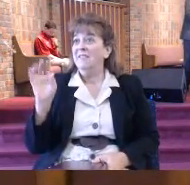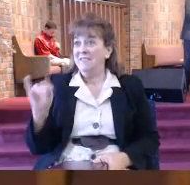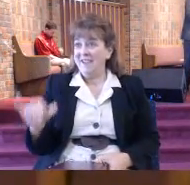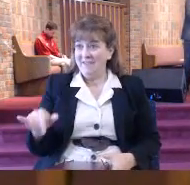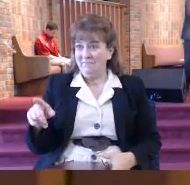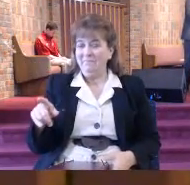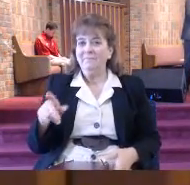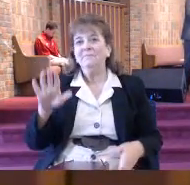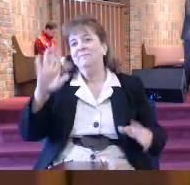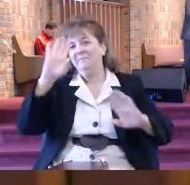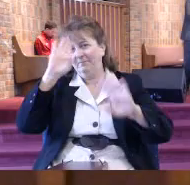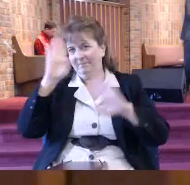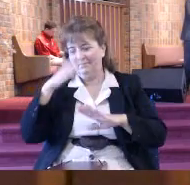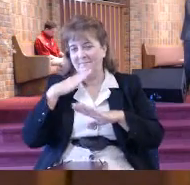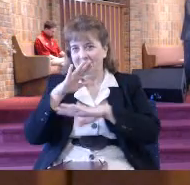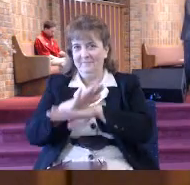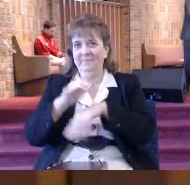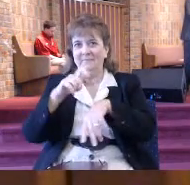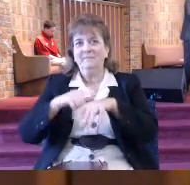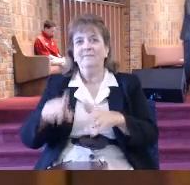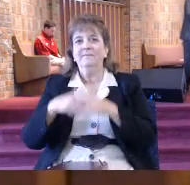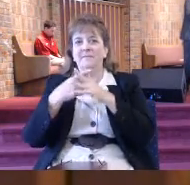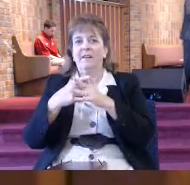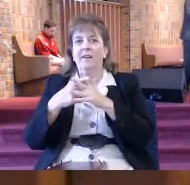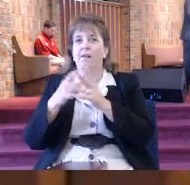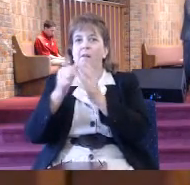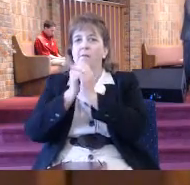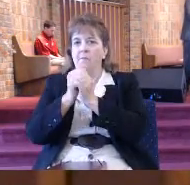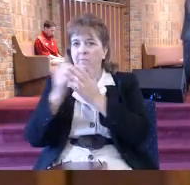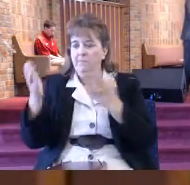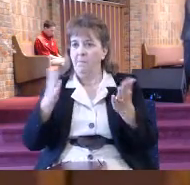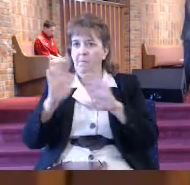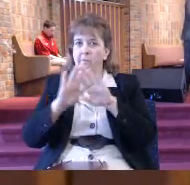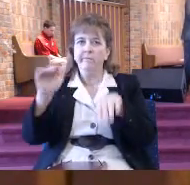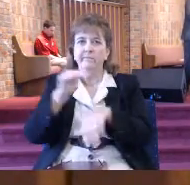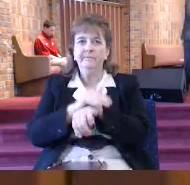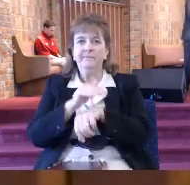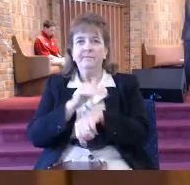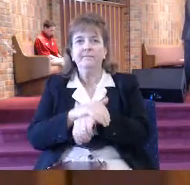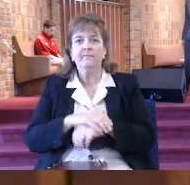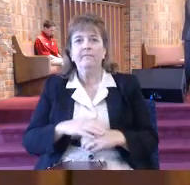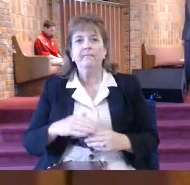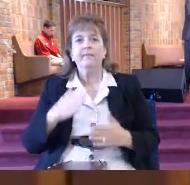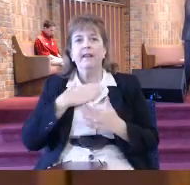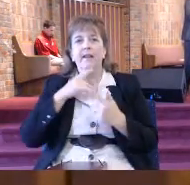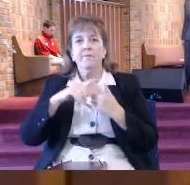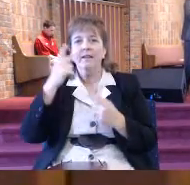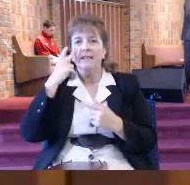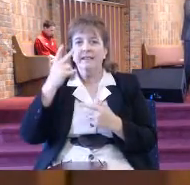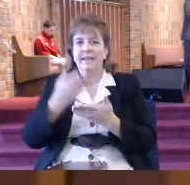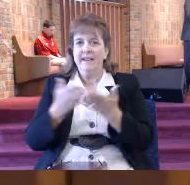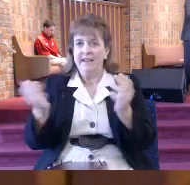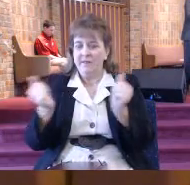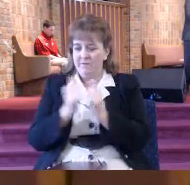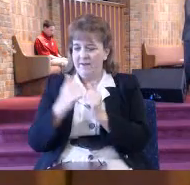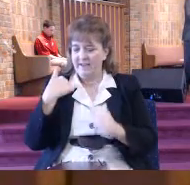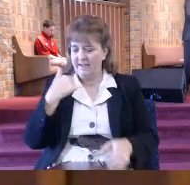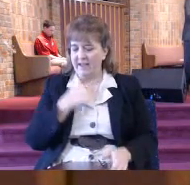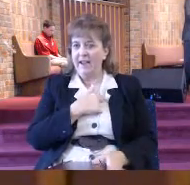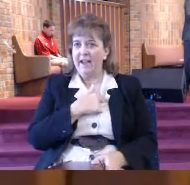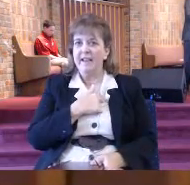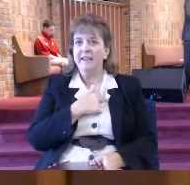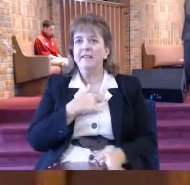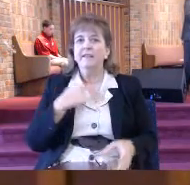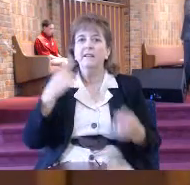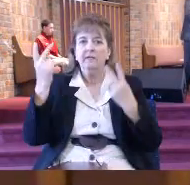Good evening. It's time to begin our Sunday evening worship service. Glad to see everyone out with us this evening. If you're visiting, we're especially glad that you're here. And if you would, please take